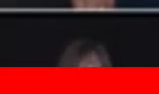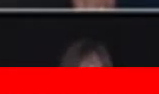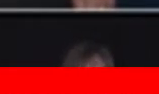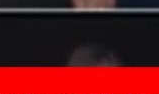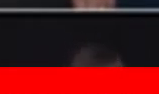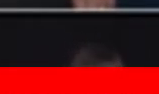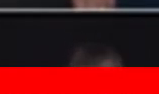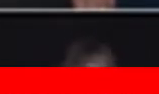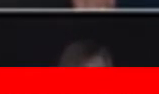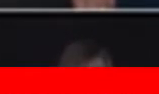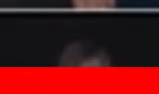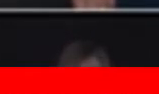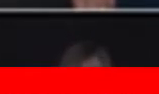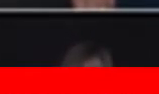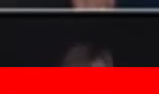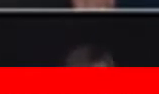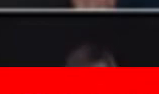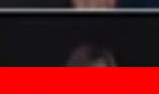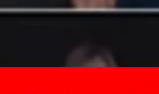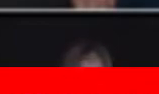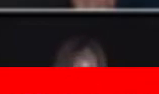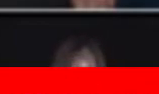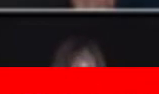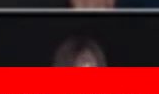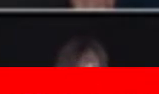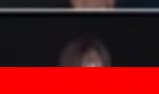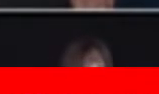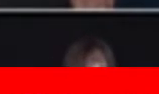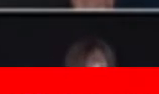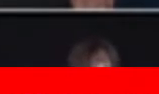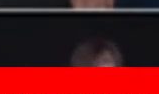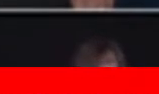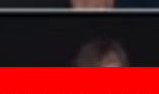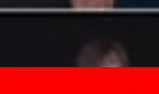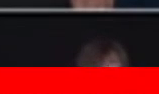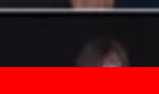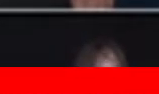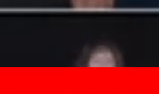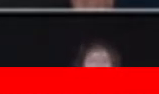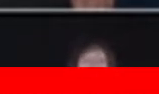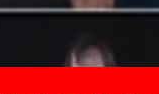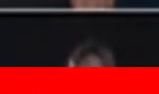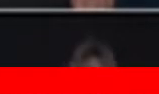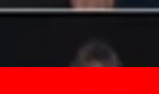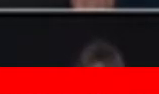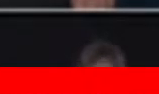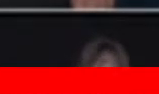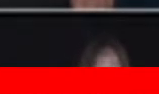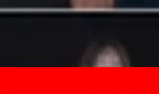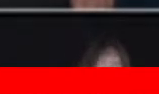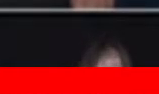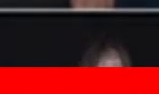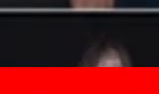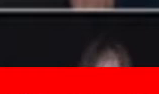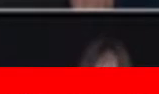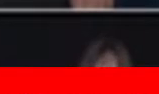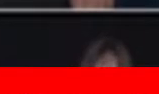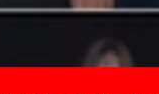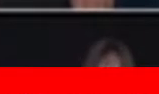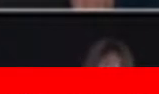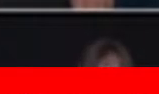in regions that are in the orange restrict level or higher will be tested weekly for COVID-19 beginning Monday as